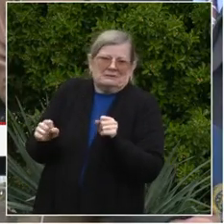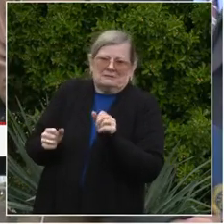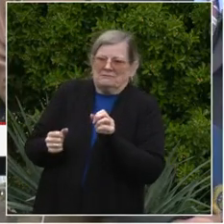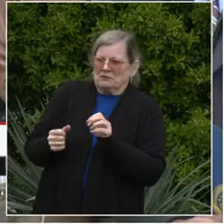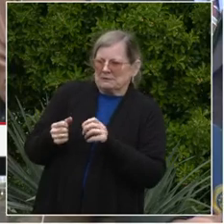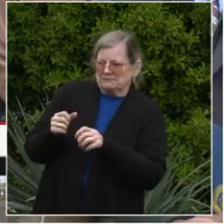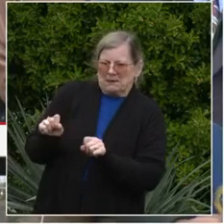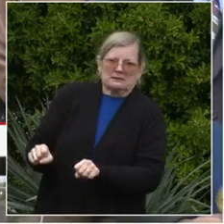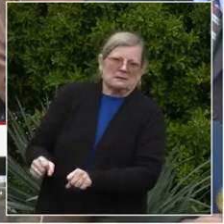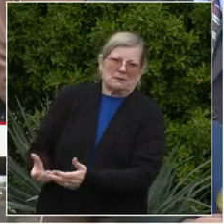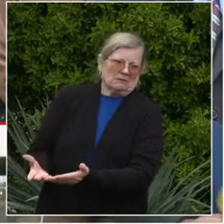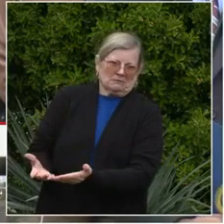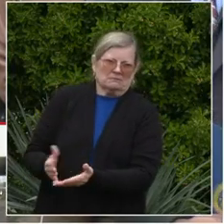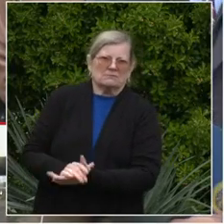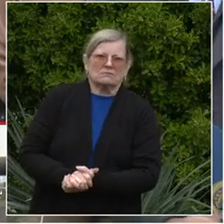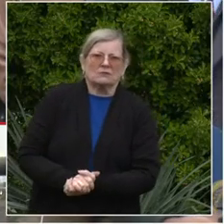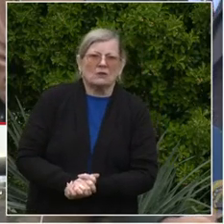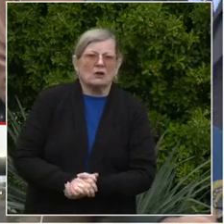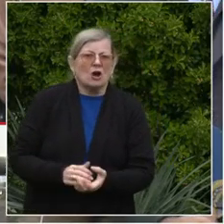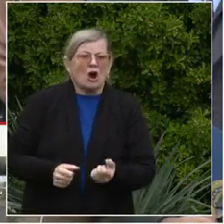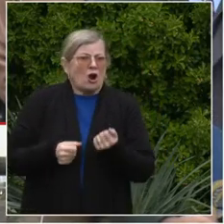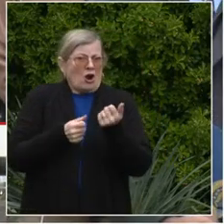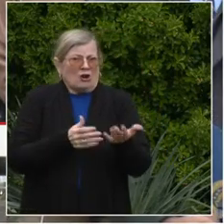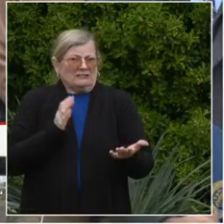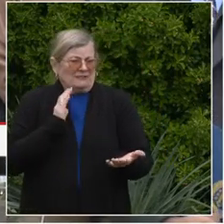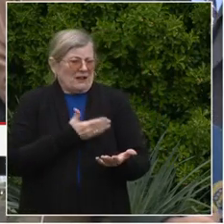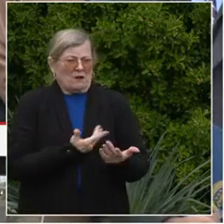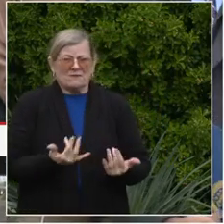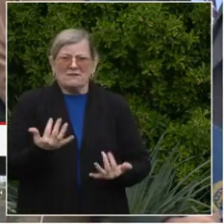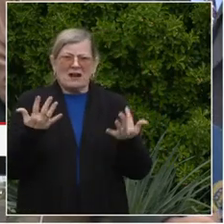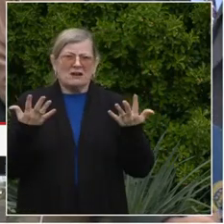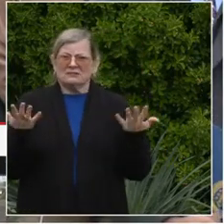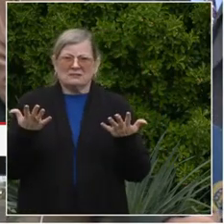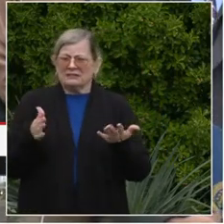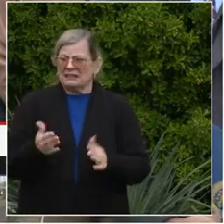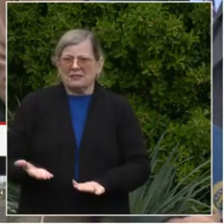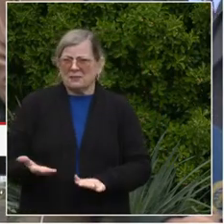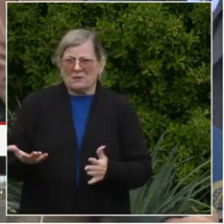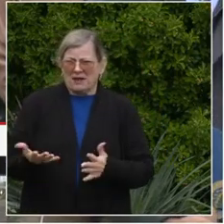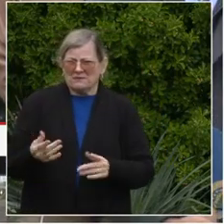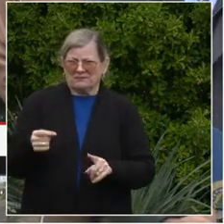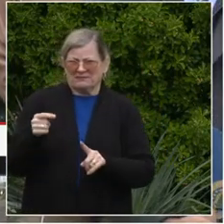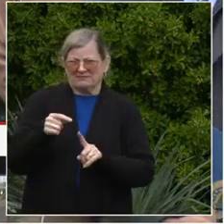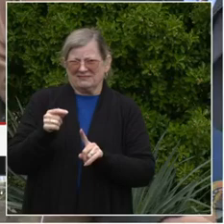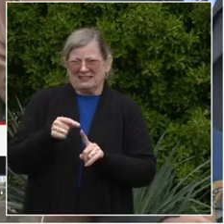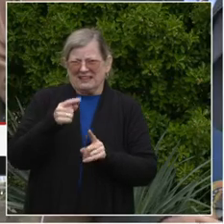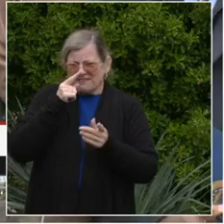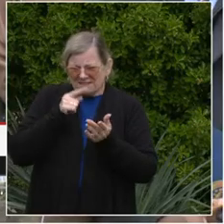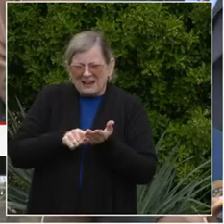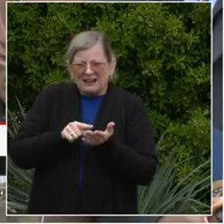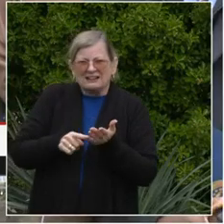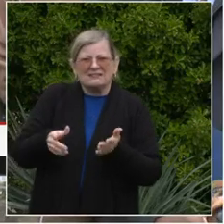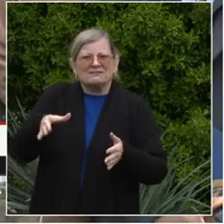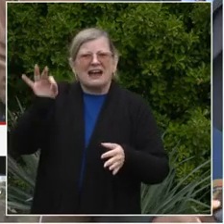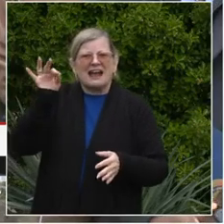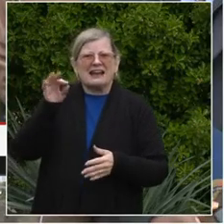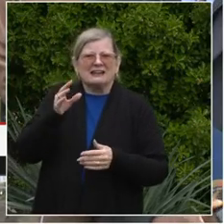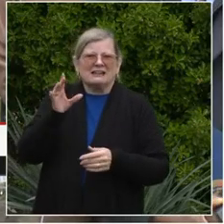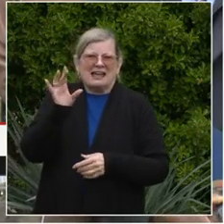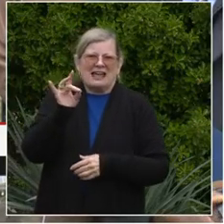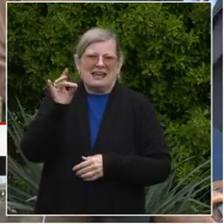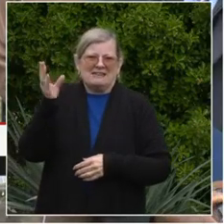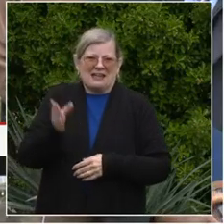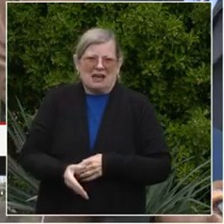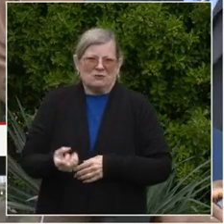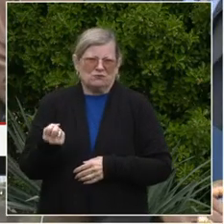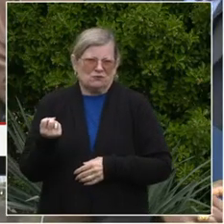And the causes of our fires, our fire deaths, that our fire investigators determined. 8 of the 12 fatal fires were